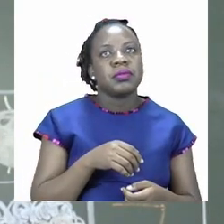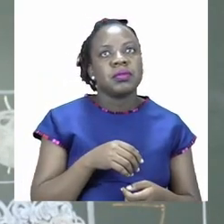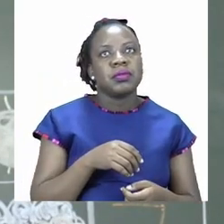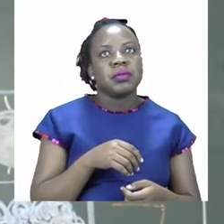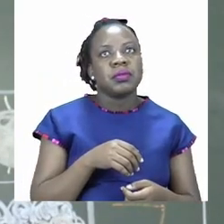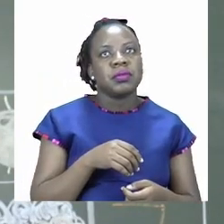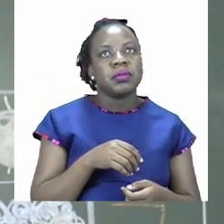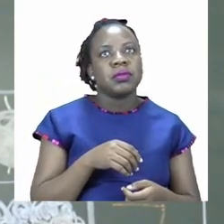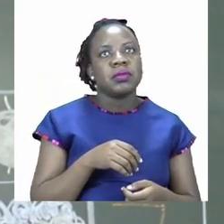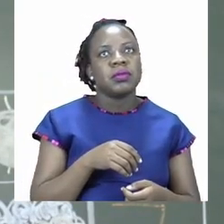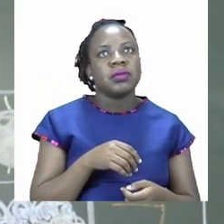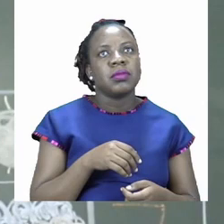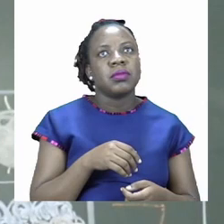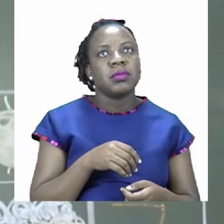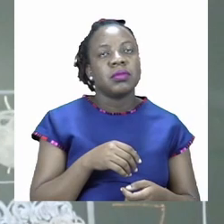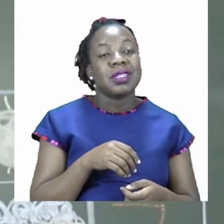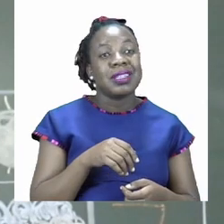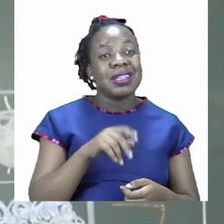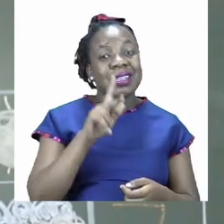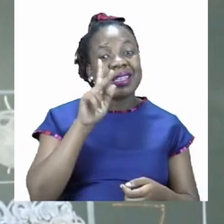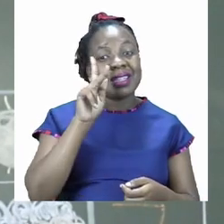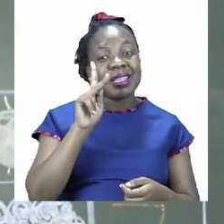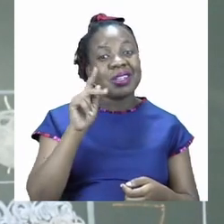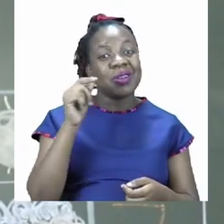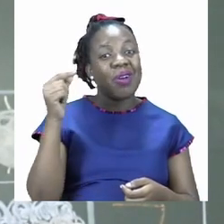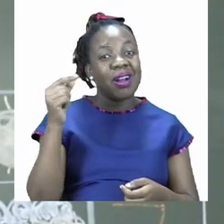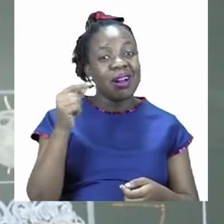kilograms are much bigger than grams.